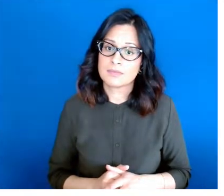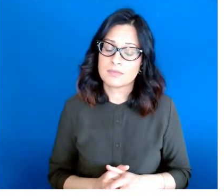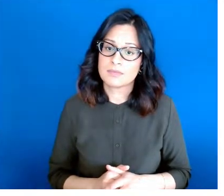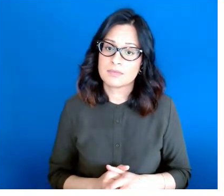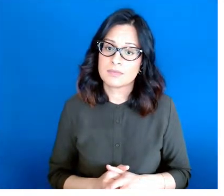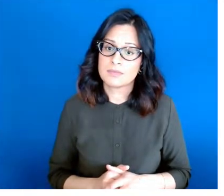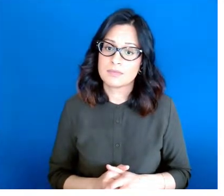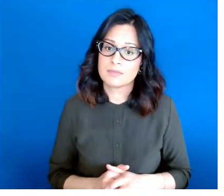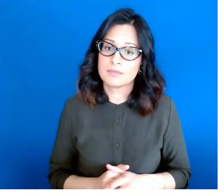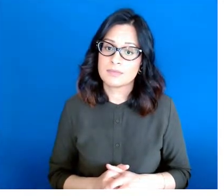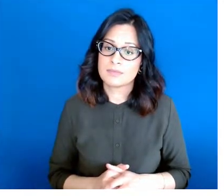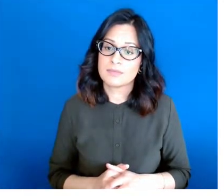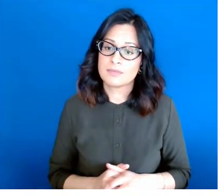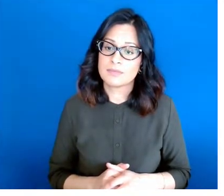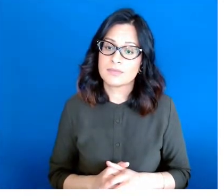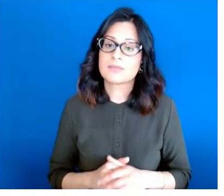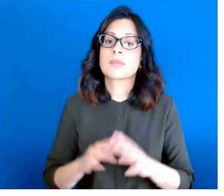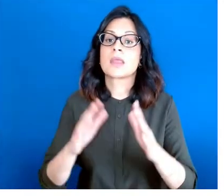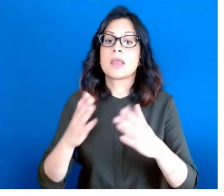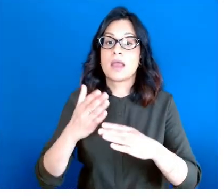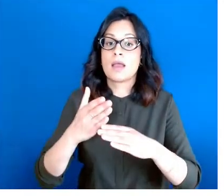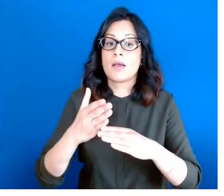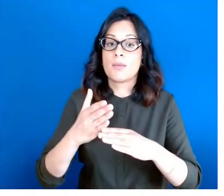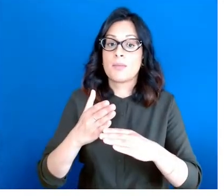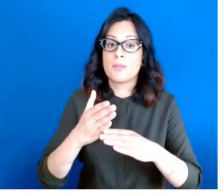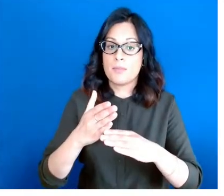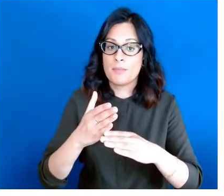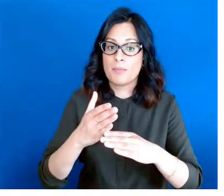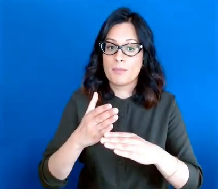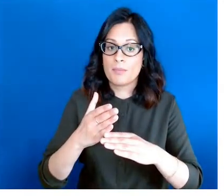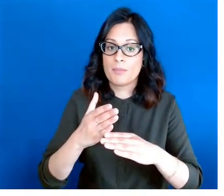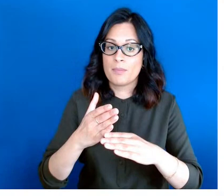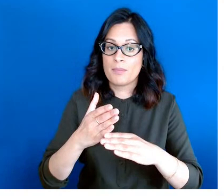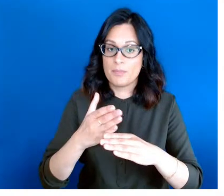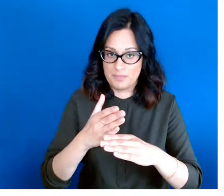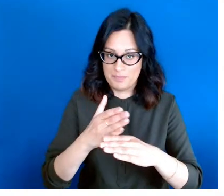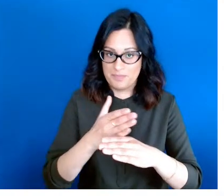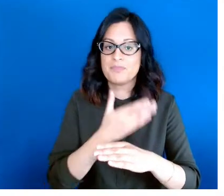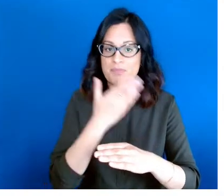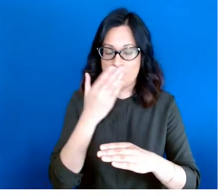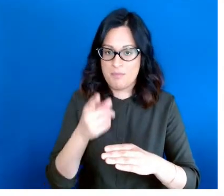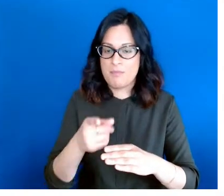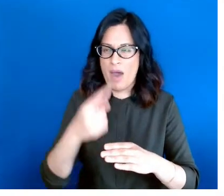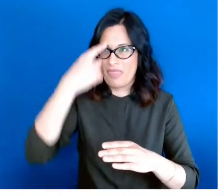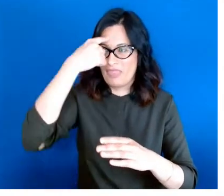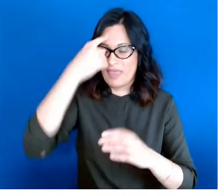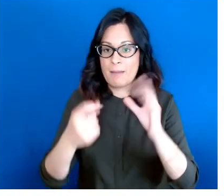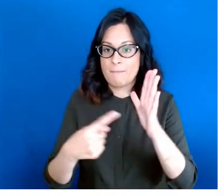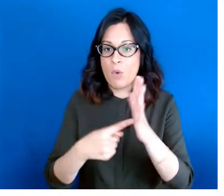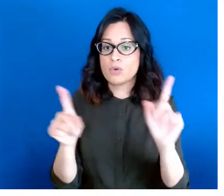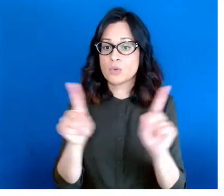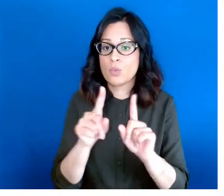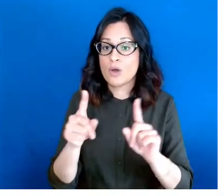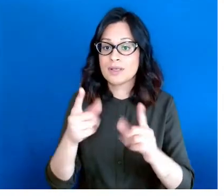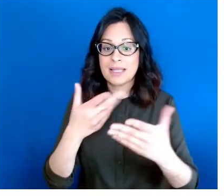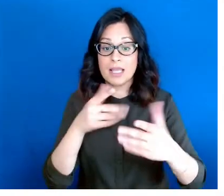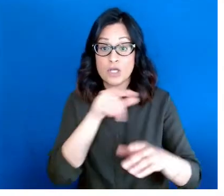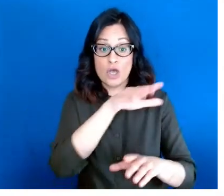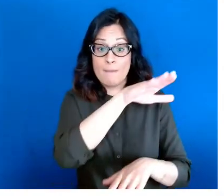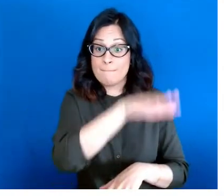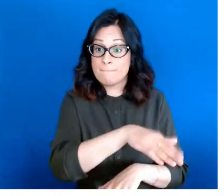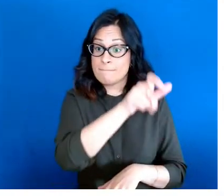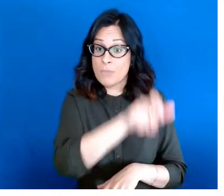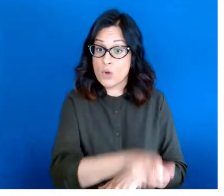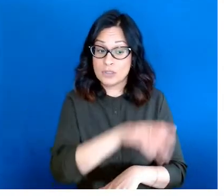So before answering that directly, I think the most important thing is to take a history and to try and find out